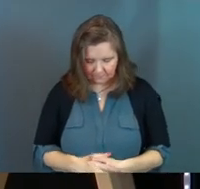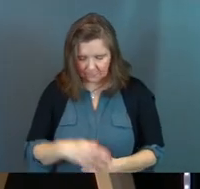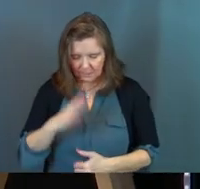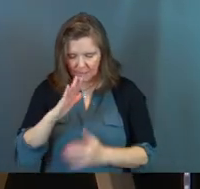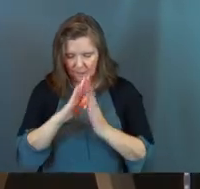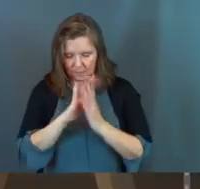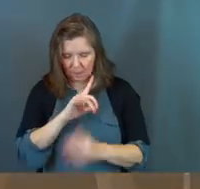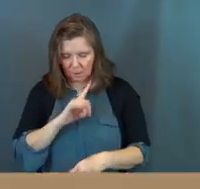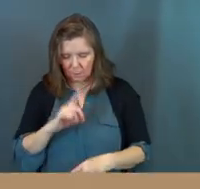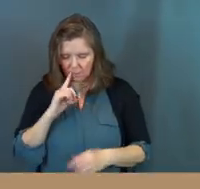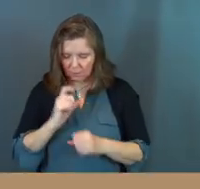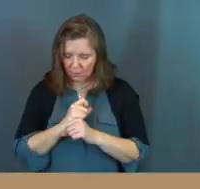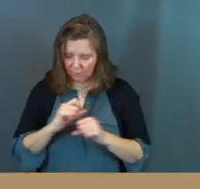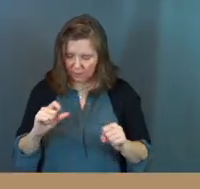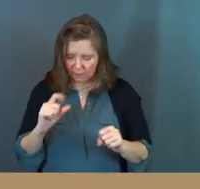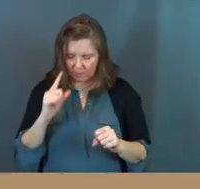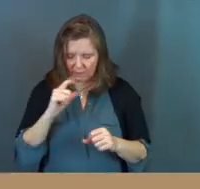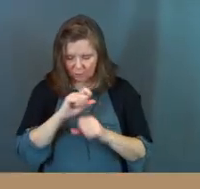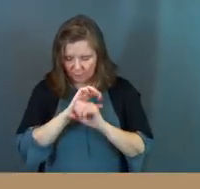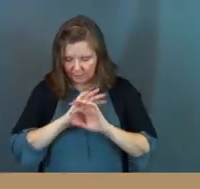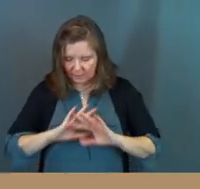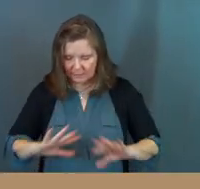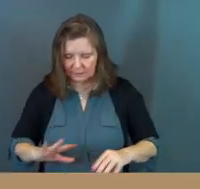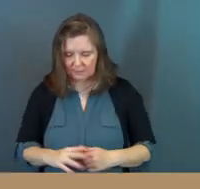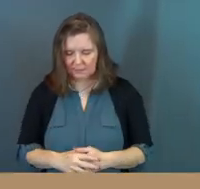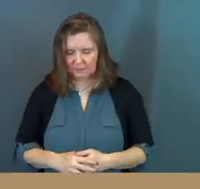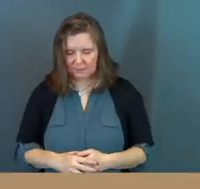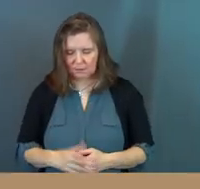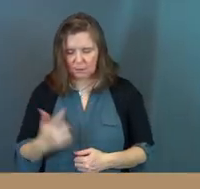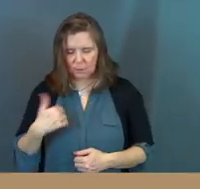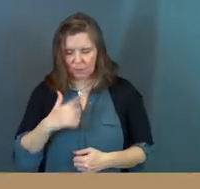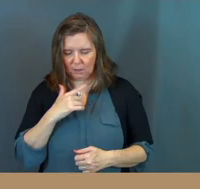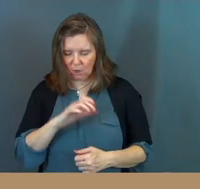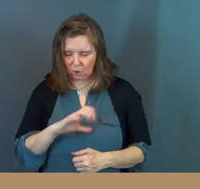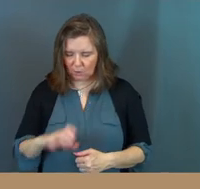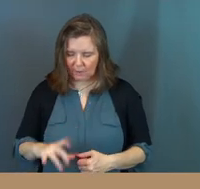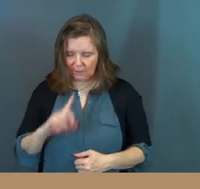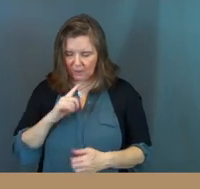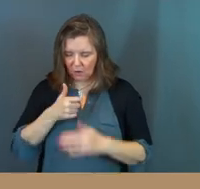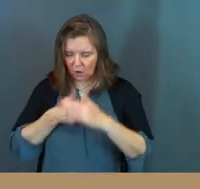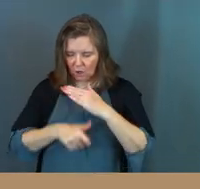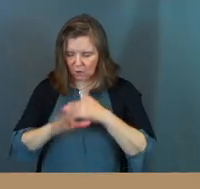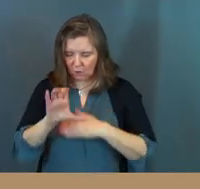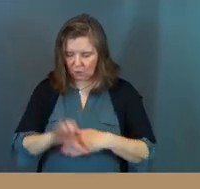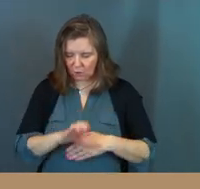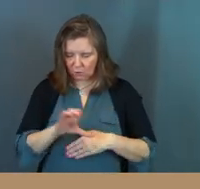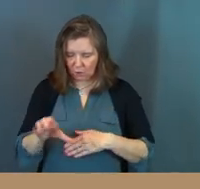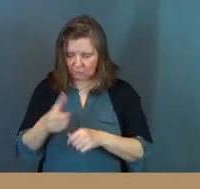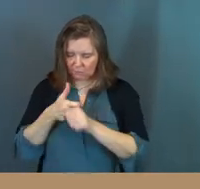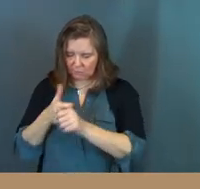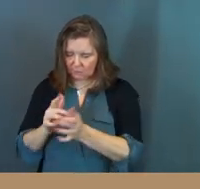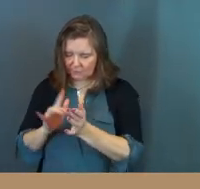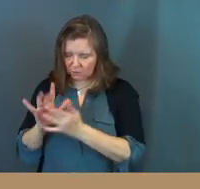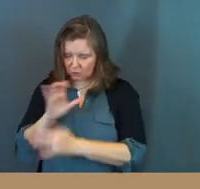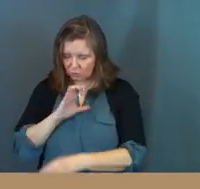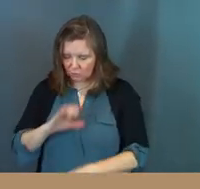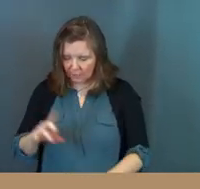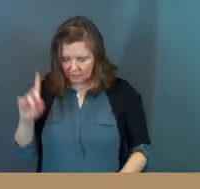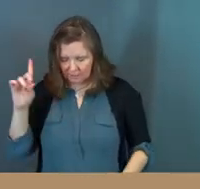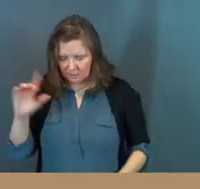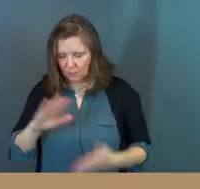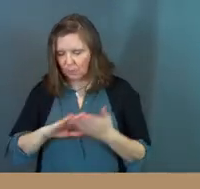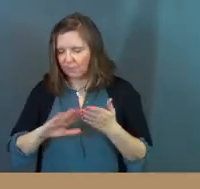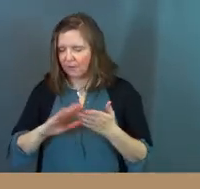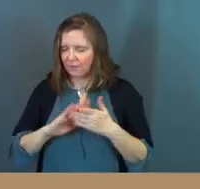God, I pray, Lord, for freedom and for peace. We are Christians that are underneath the cross of Jesus Christ, and